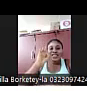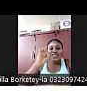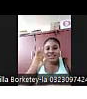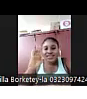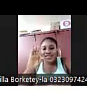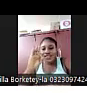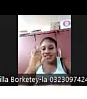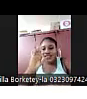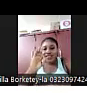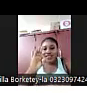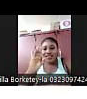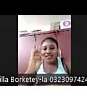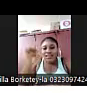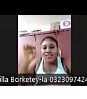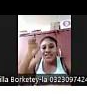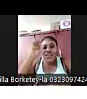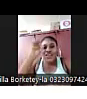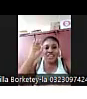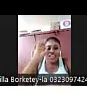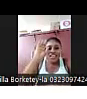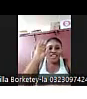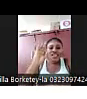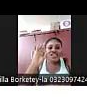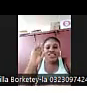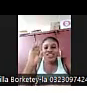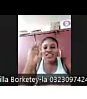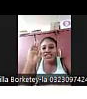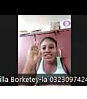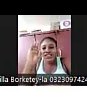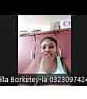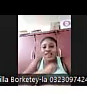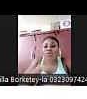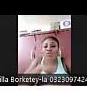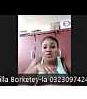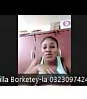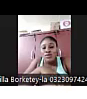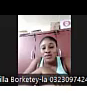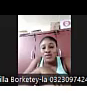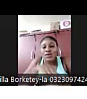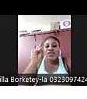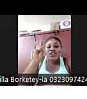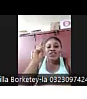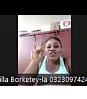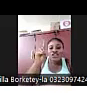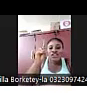We are looking at you. That is F, it's not B.